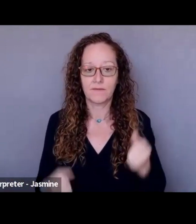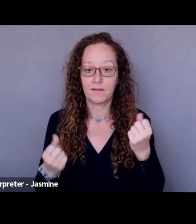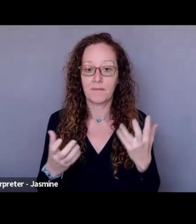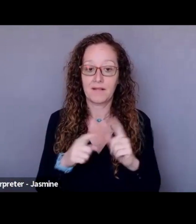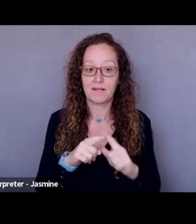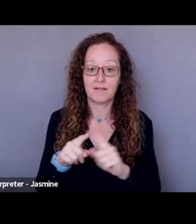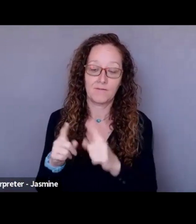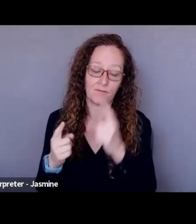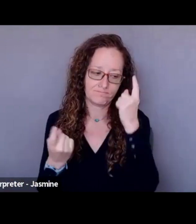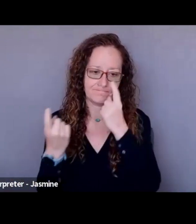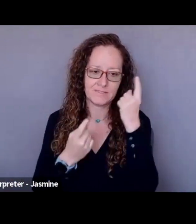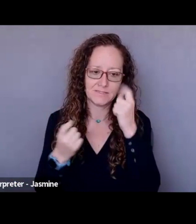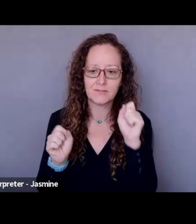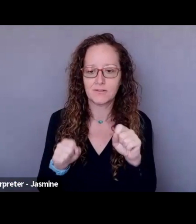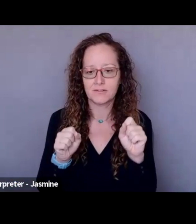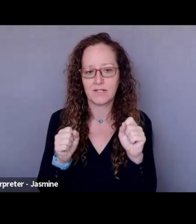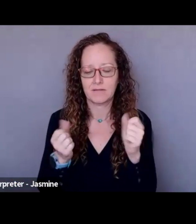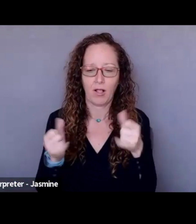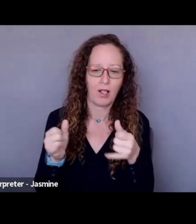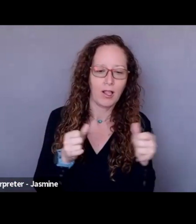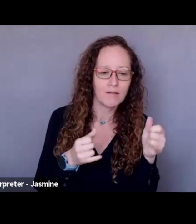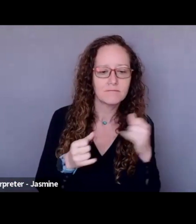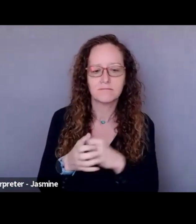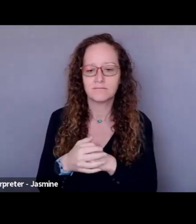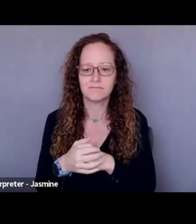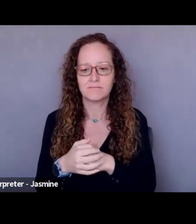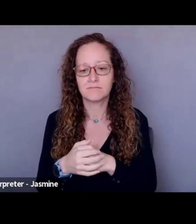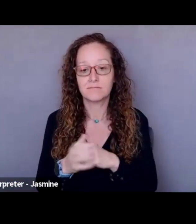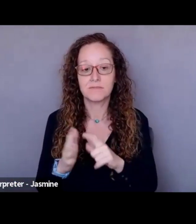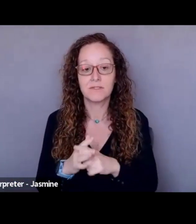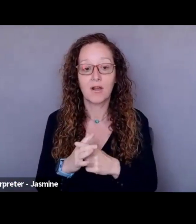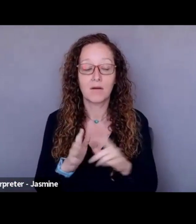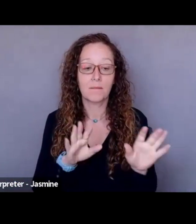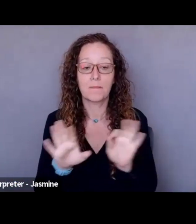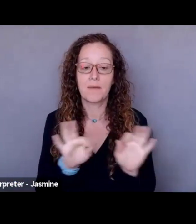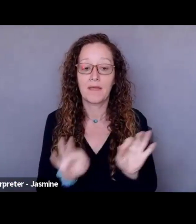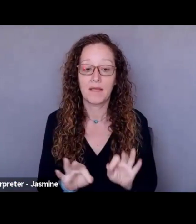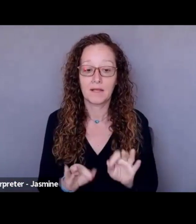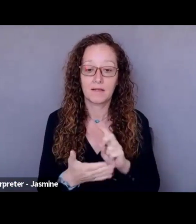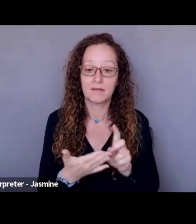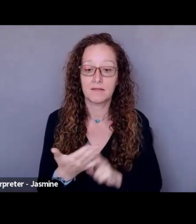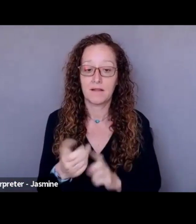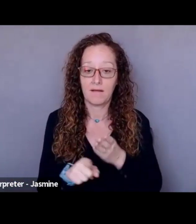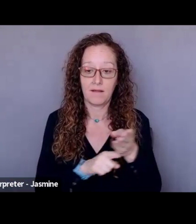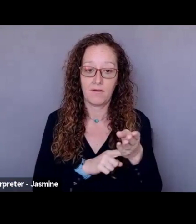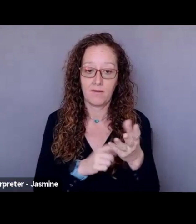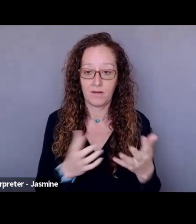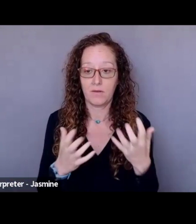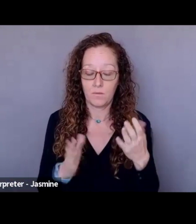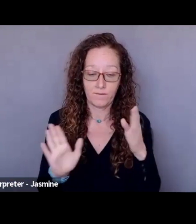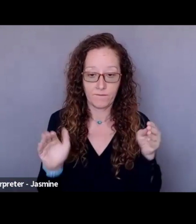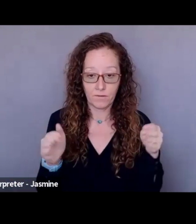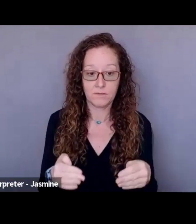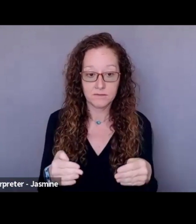can consider and play with. So start with picking what design area that you would want to focus